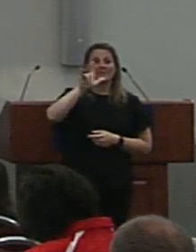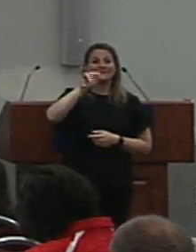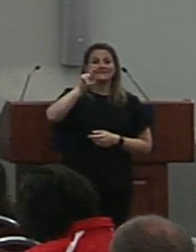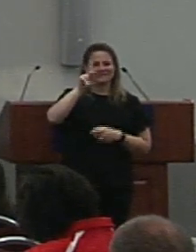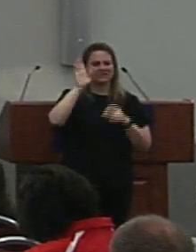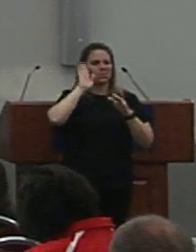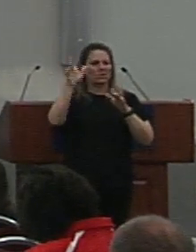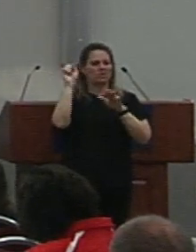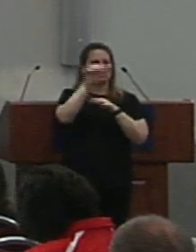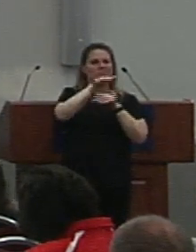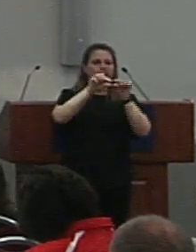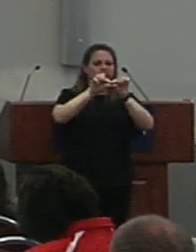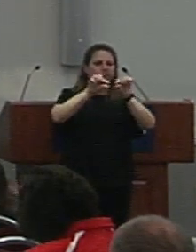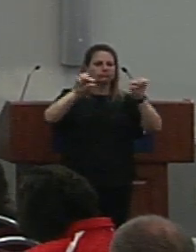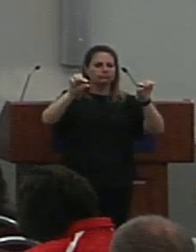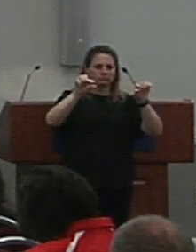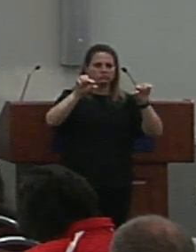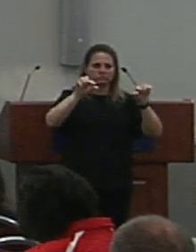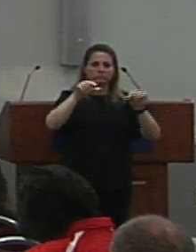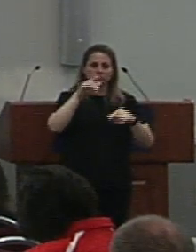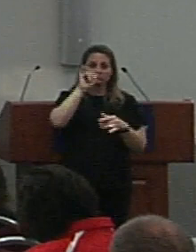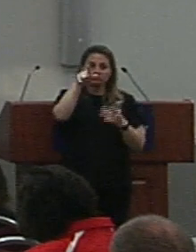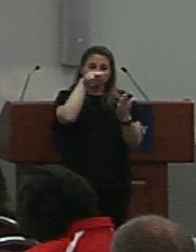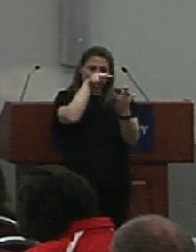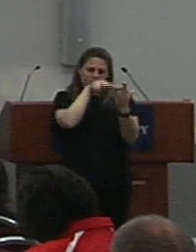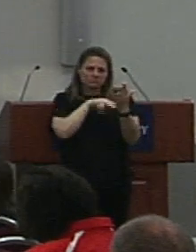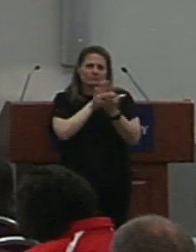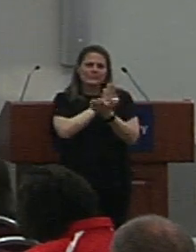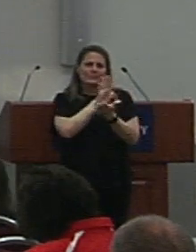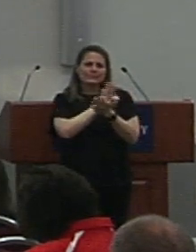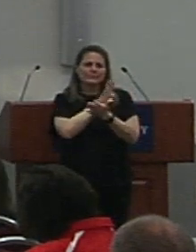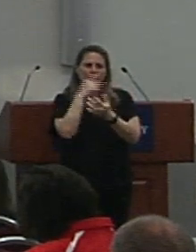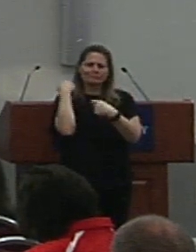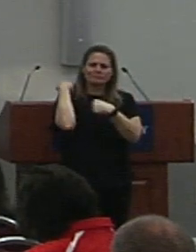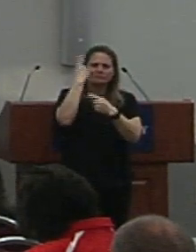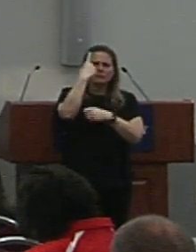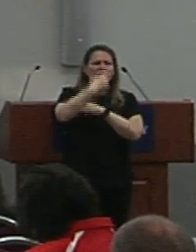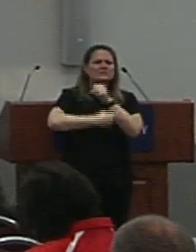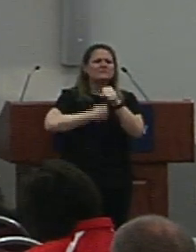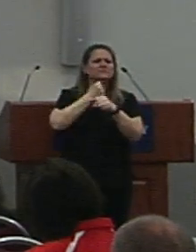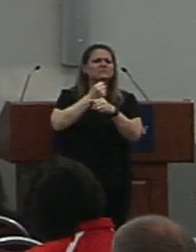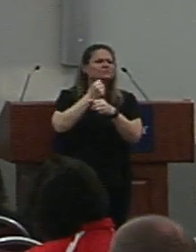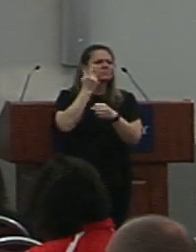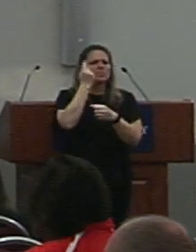past year in my office, and also the work that the advisory board has done. Andrea?